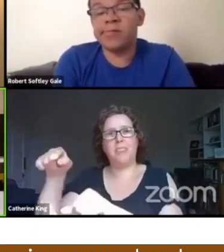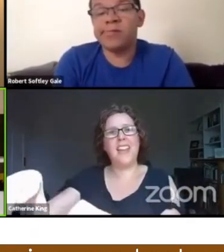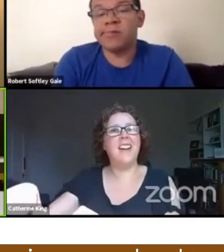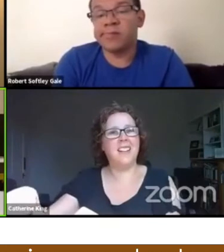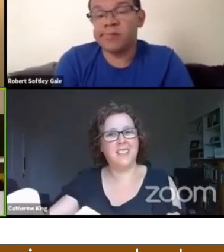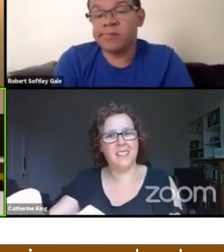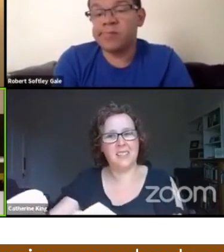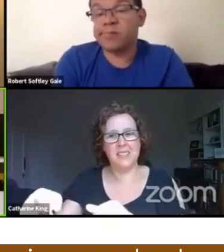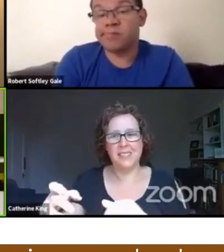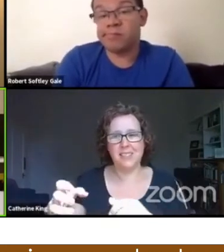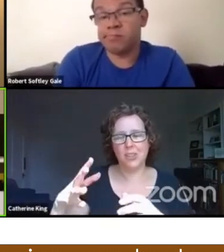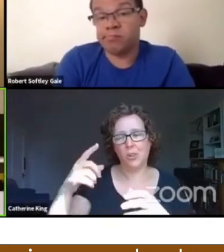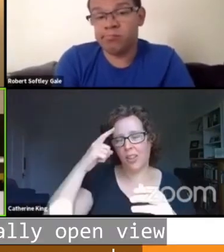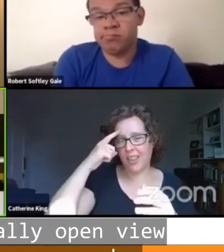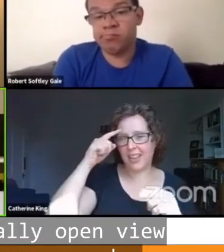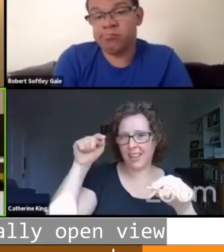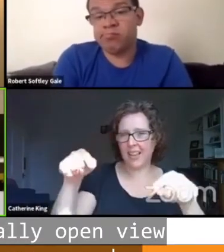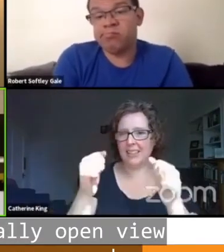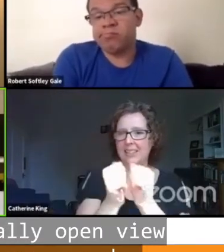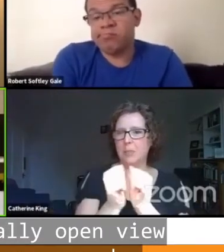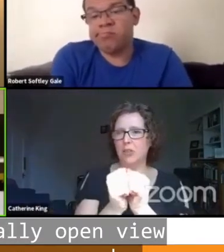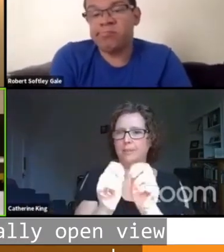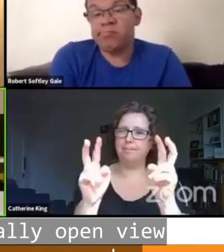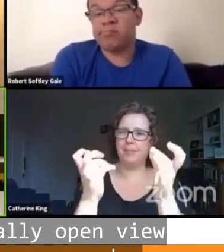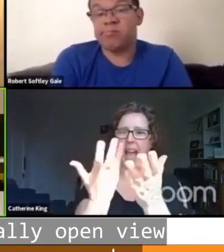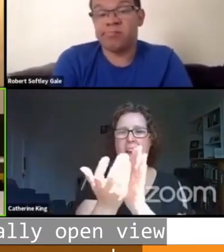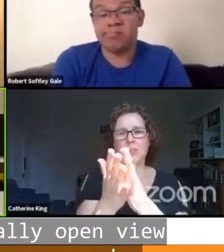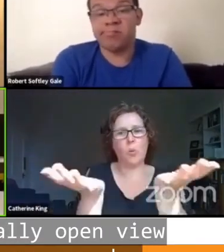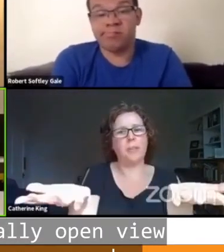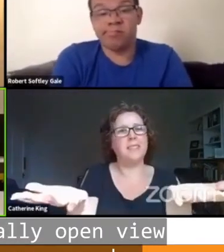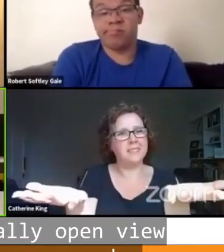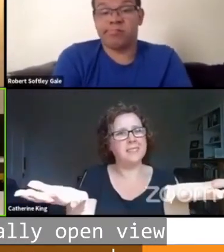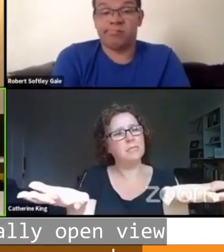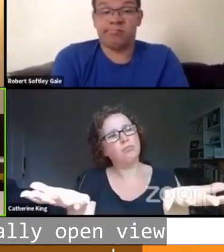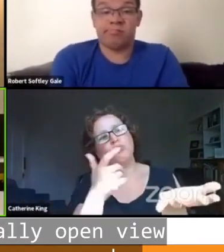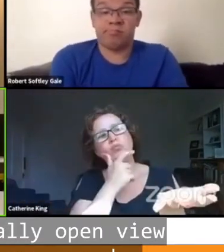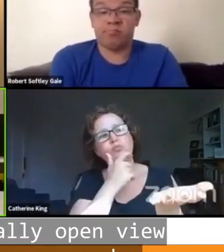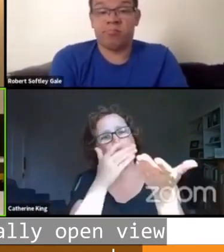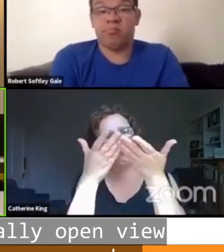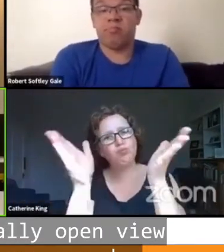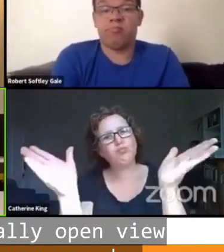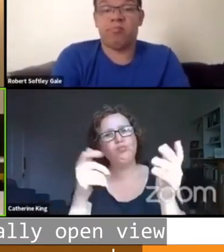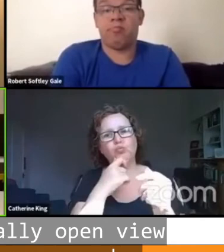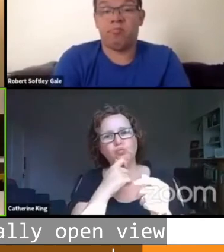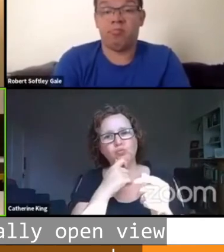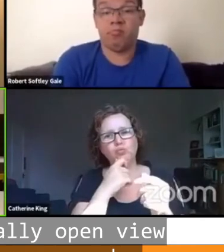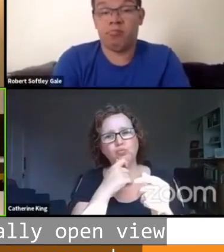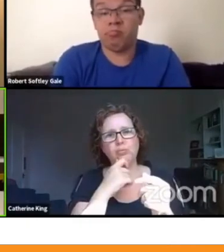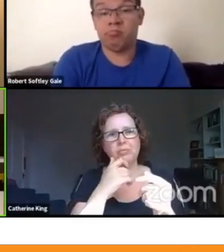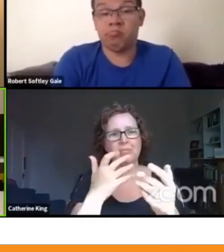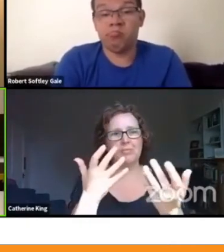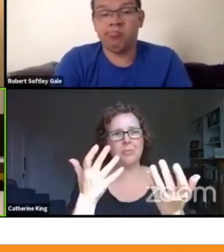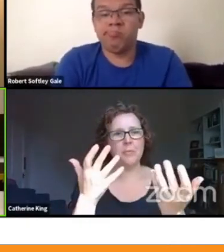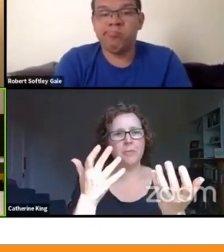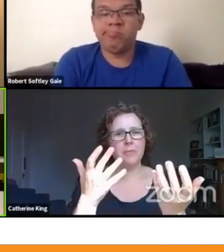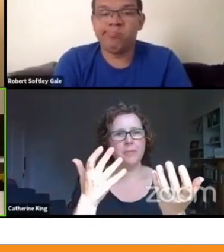think it's, about keeping your hands open, keeping, a really open view as to what you can do.